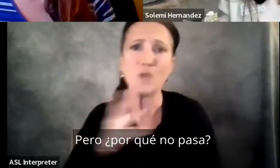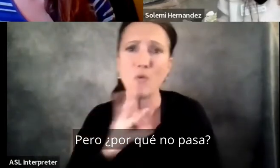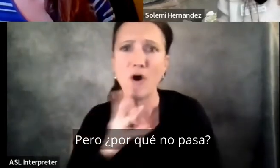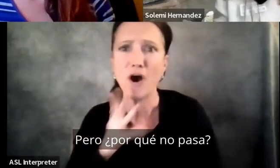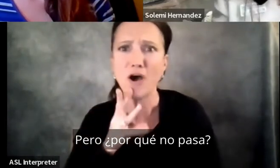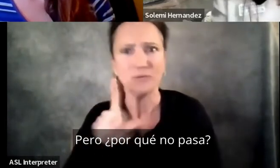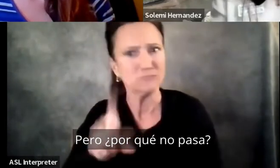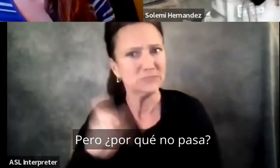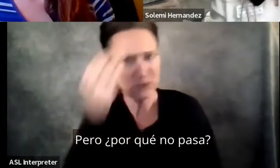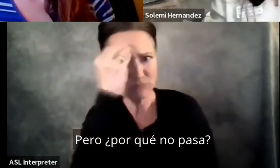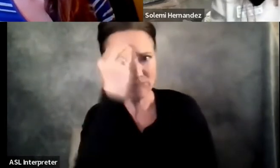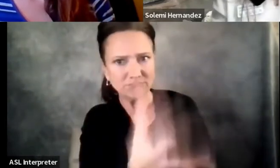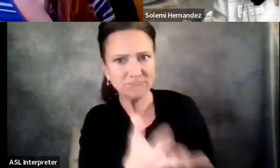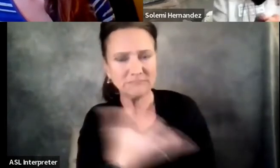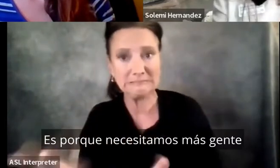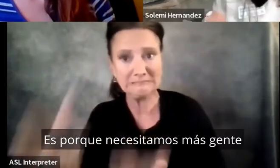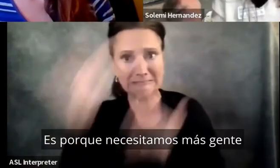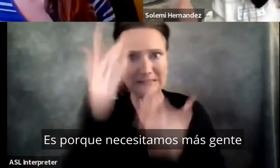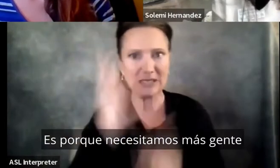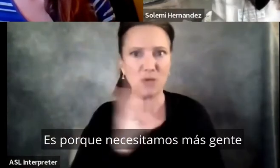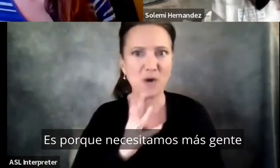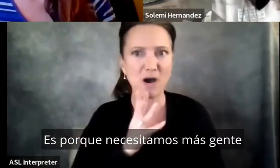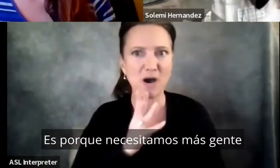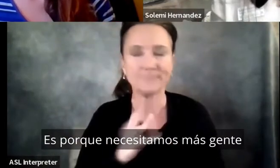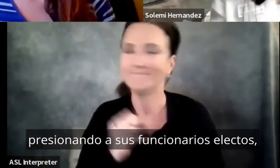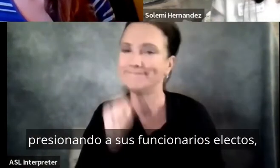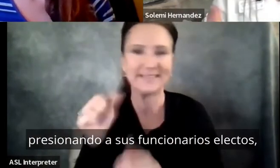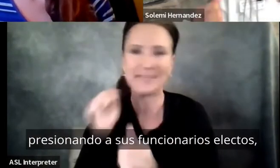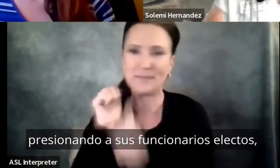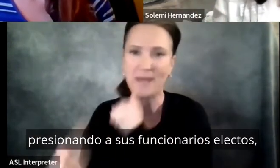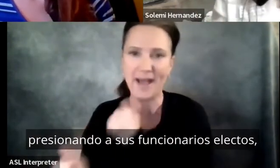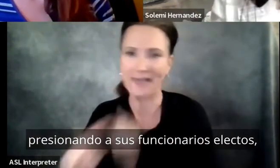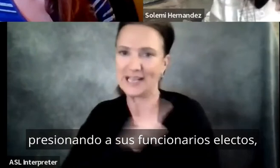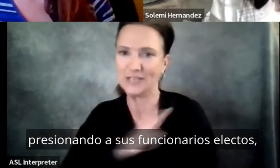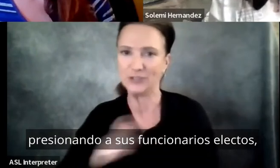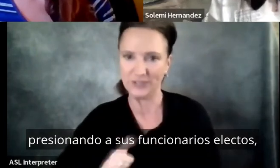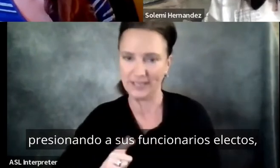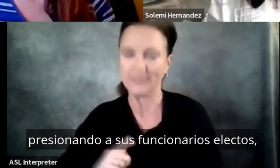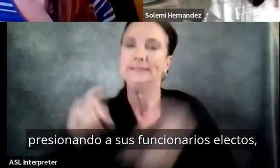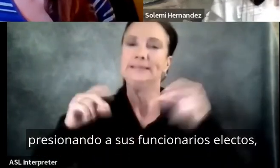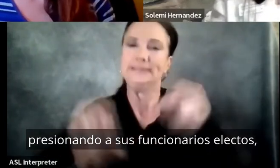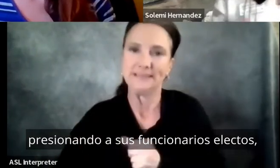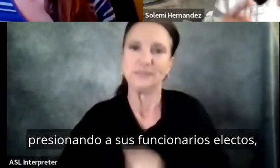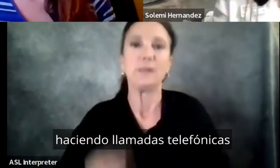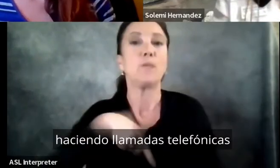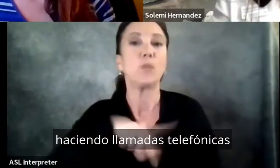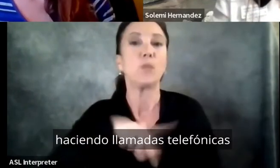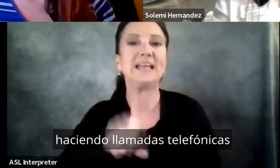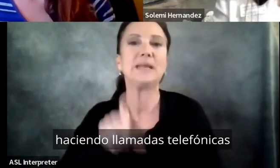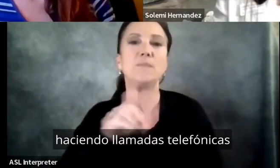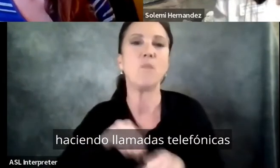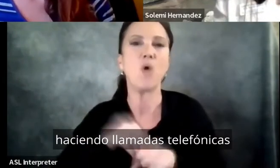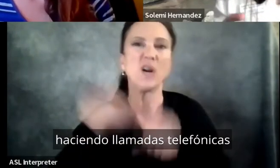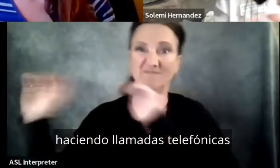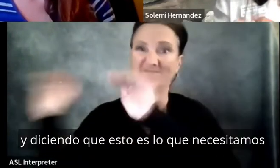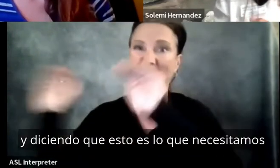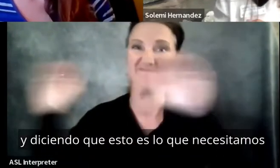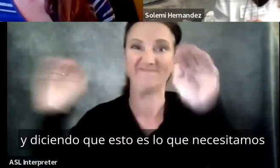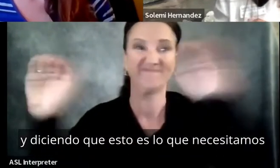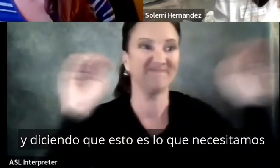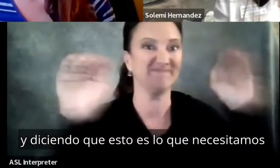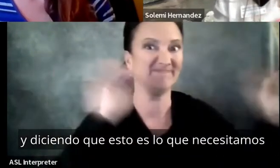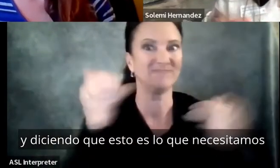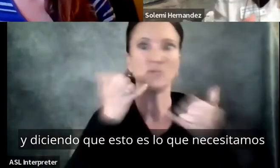why it doesn't go through? It's because we need more people loving their elected officials, making phone calls, and,